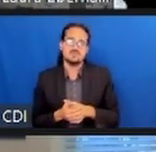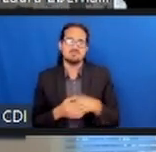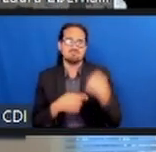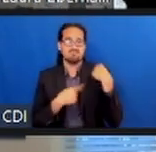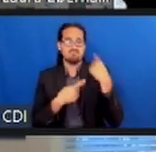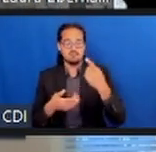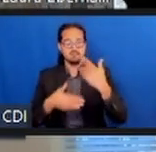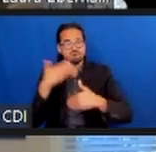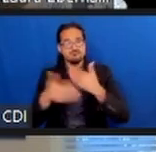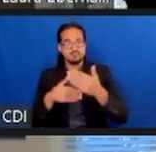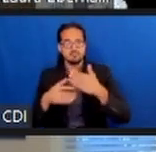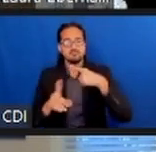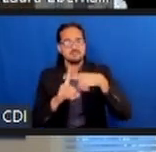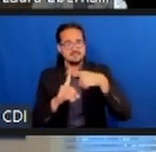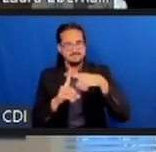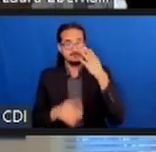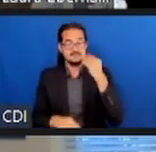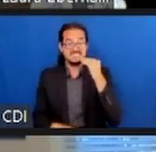please.